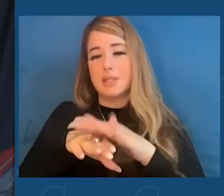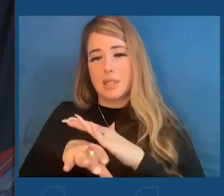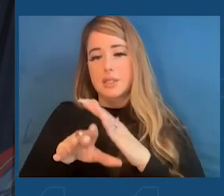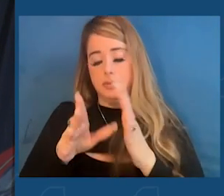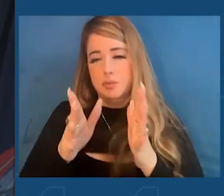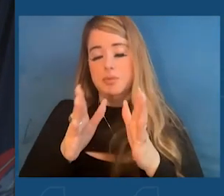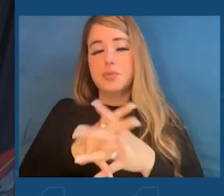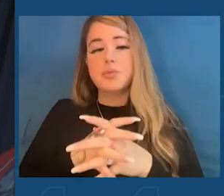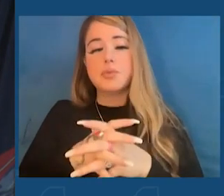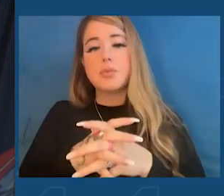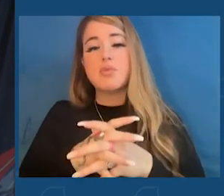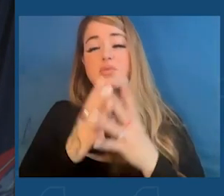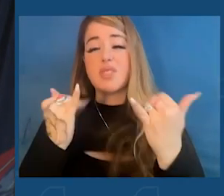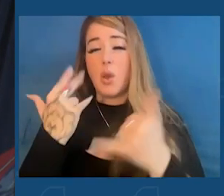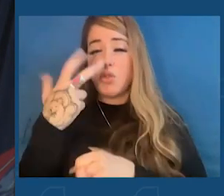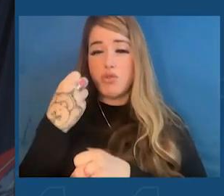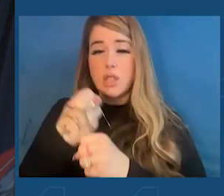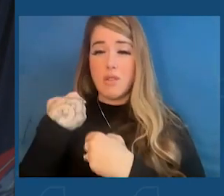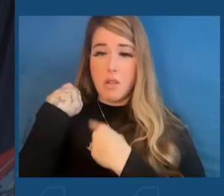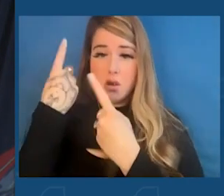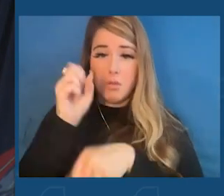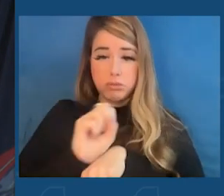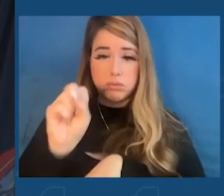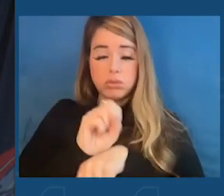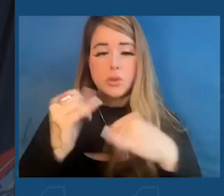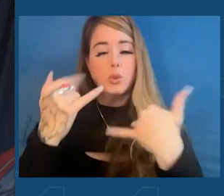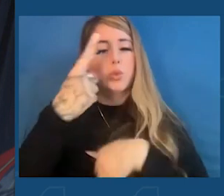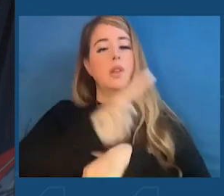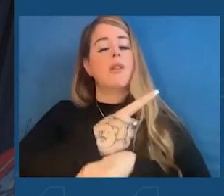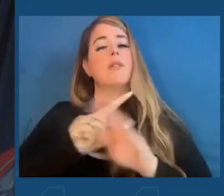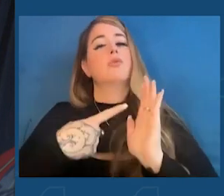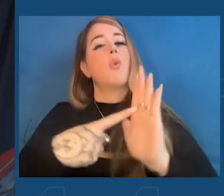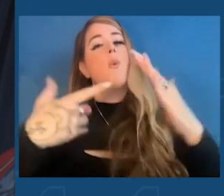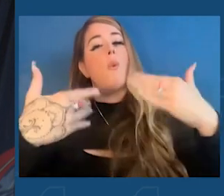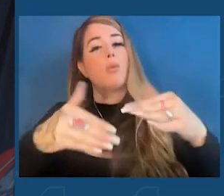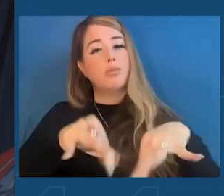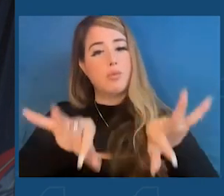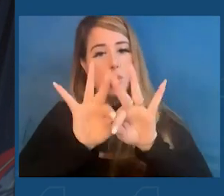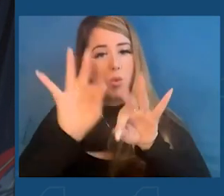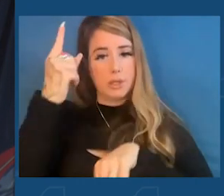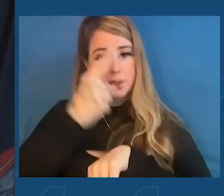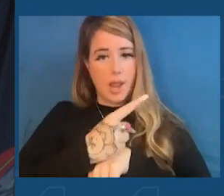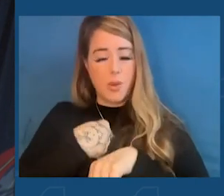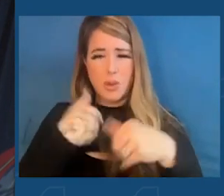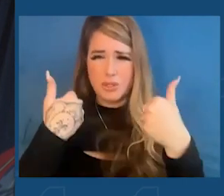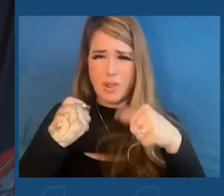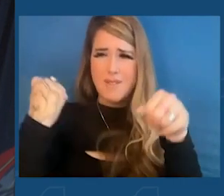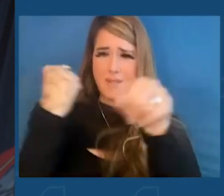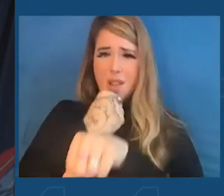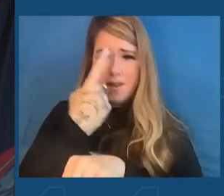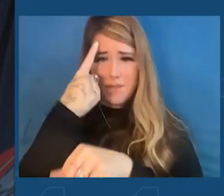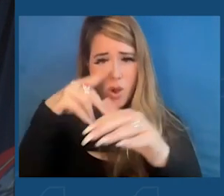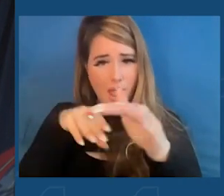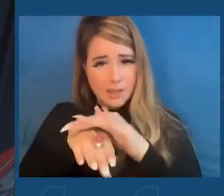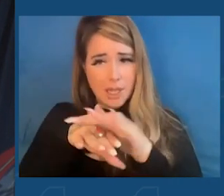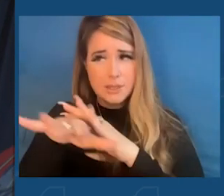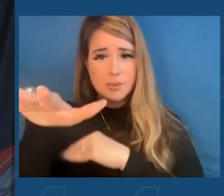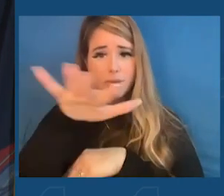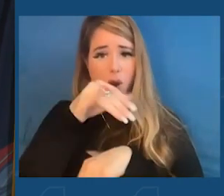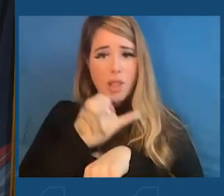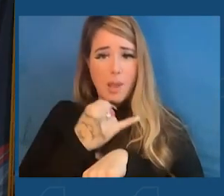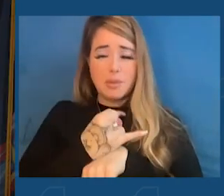step in our 3-year-long campaign to increase access to medication abortion on New York campuses. We're so thankful to Governor